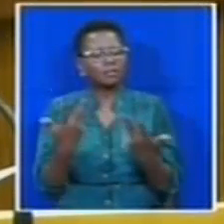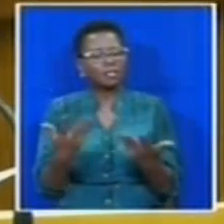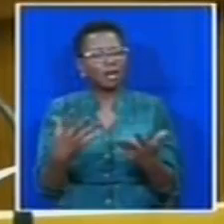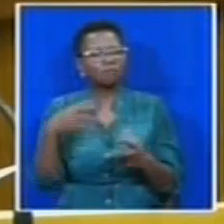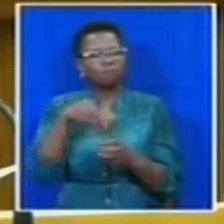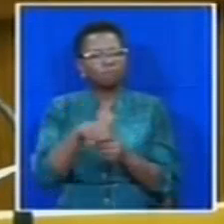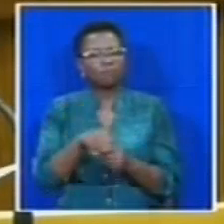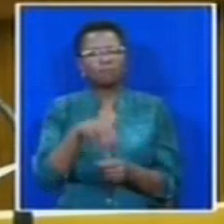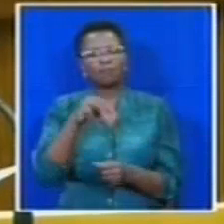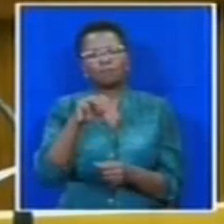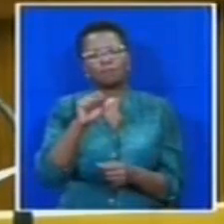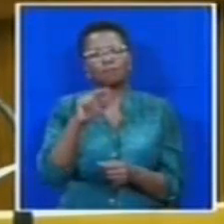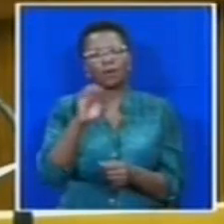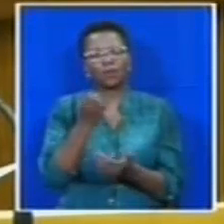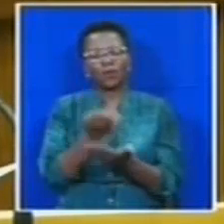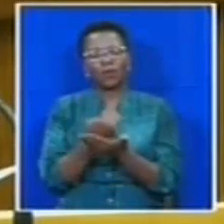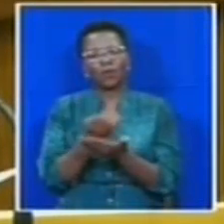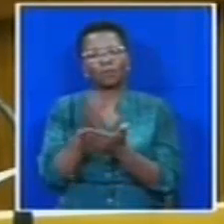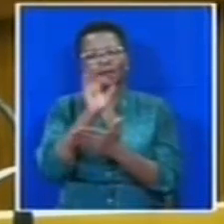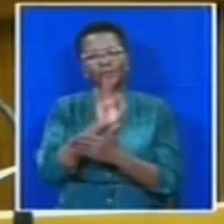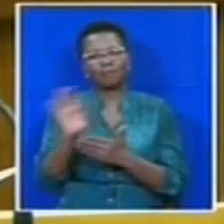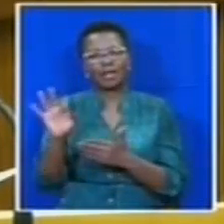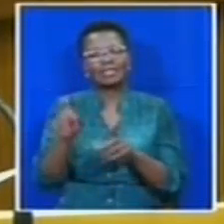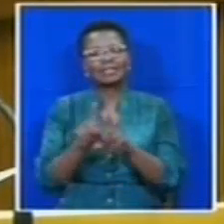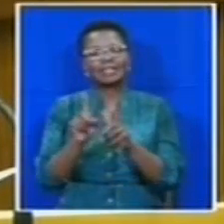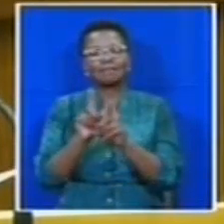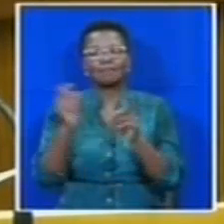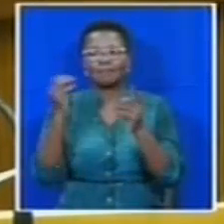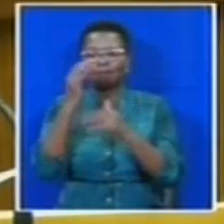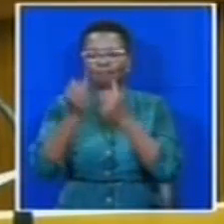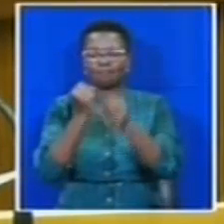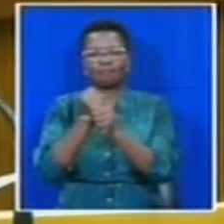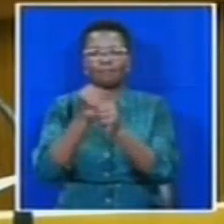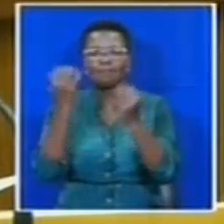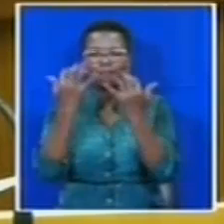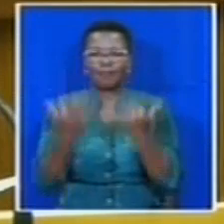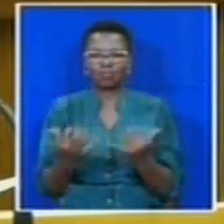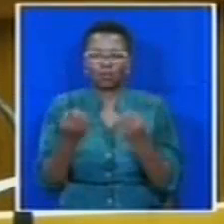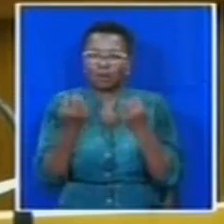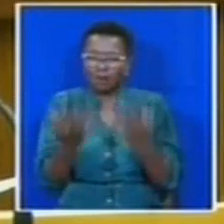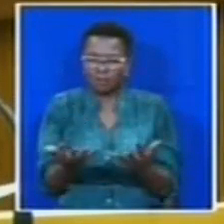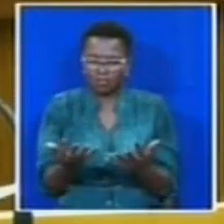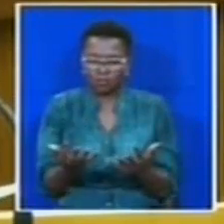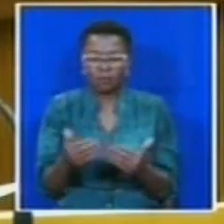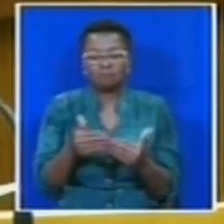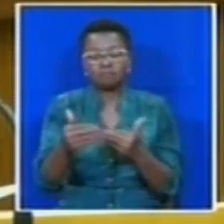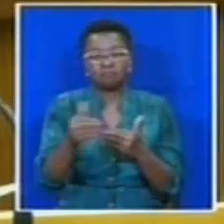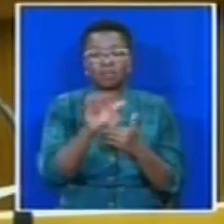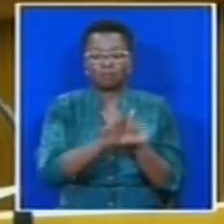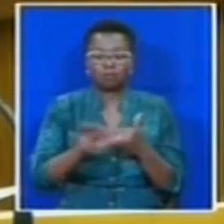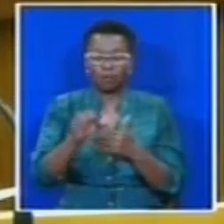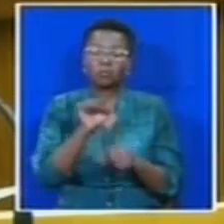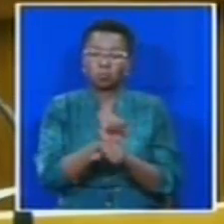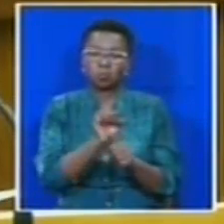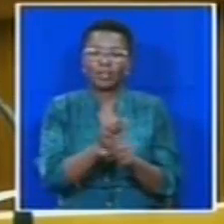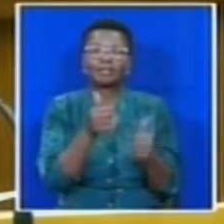outlook, and the nature of the fiscal framework. There has been good progress in expenditure management in provinces this year, and with you, I